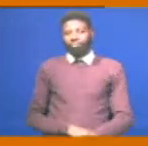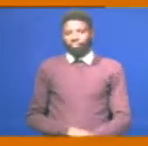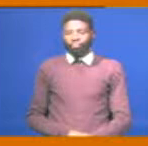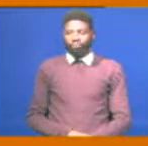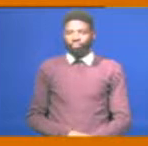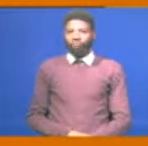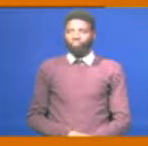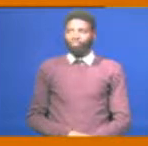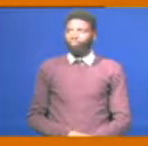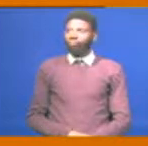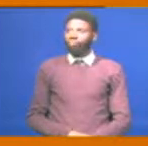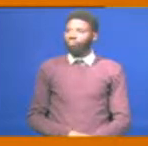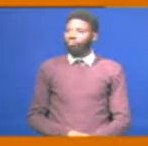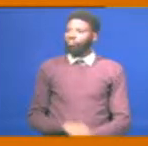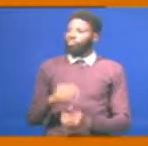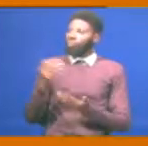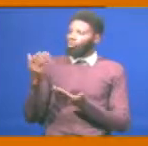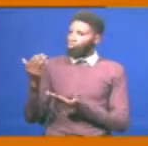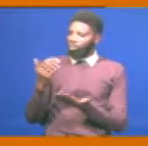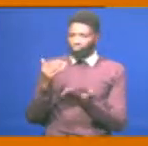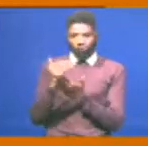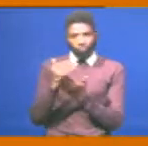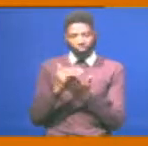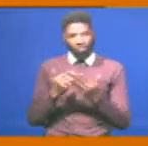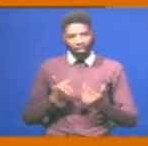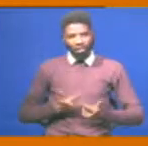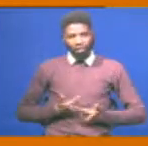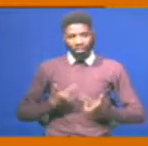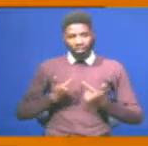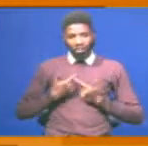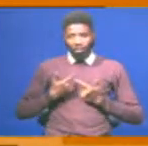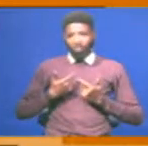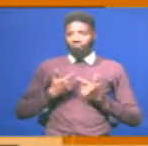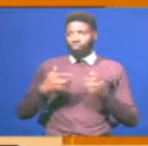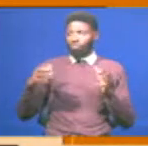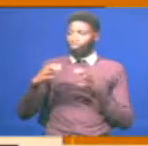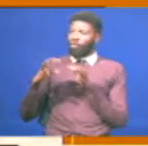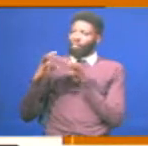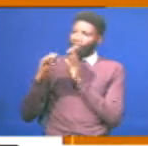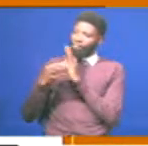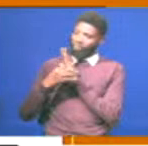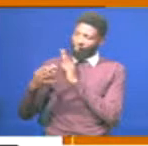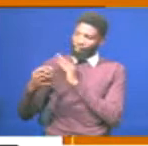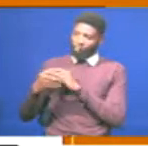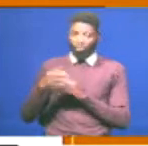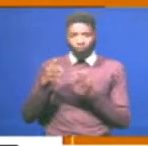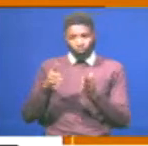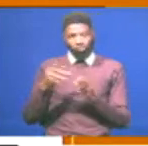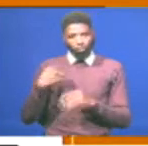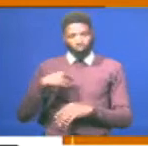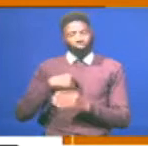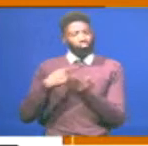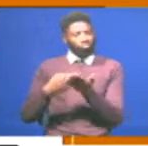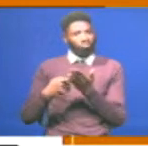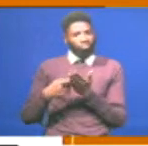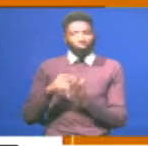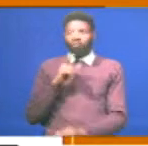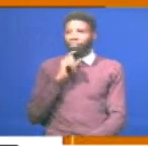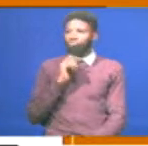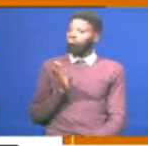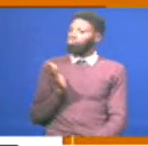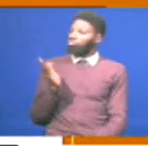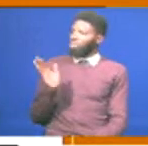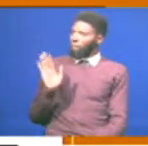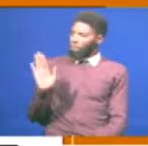Welcome to the Living Legends. I am Fayaz Qureshi. In this edition of the Living Legends, we speak to a man whose contribution